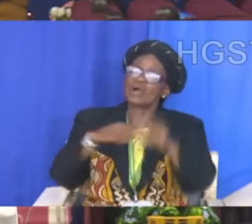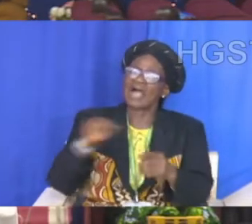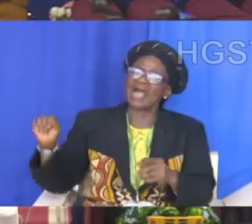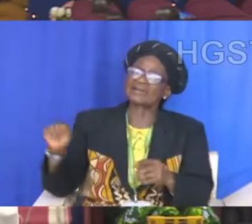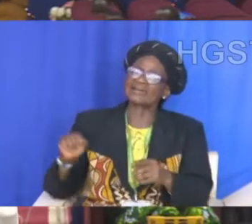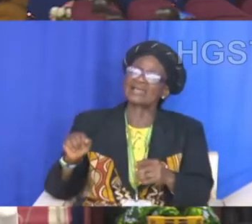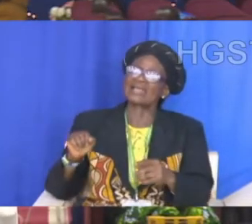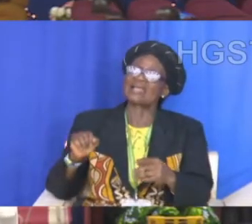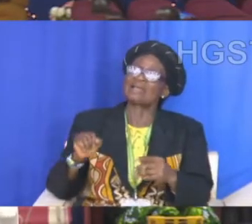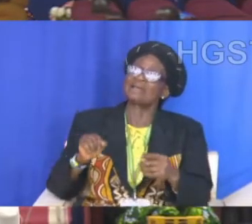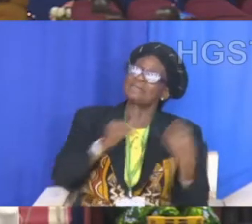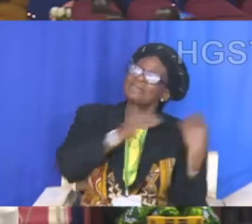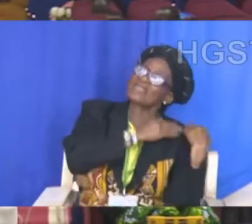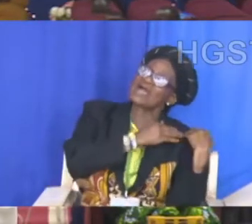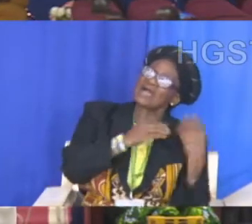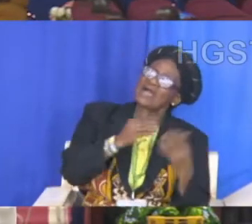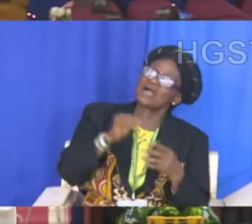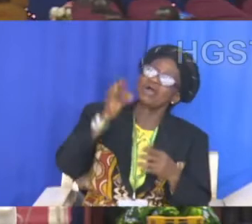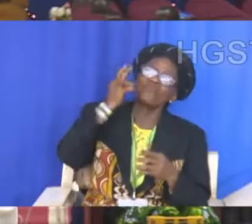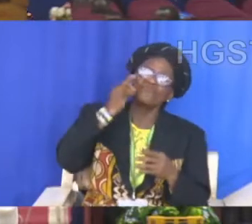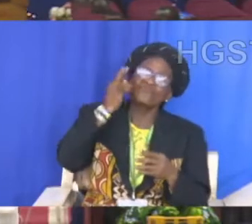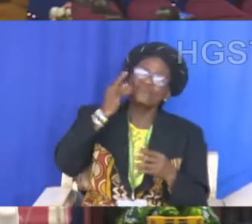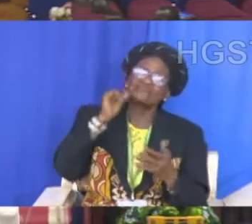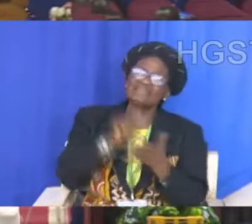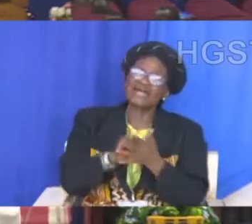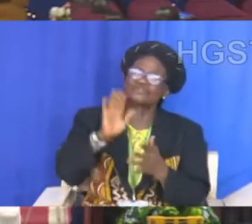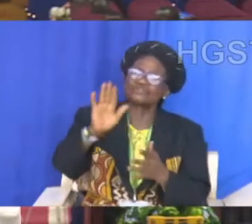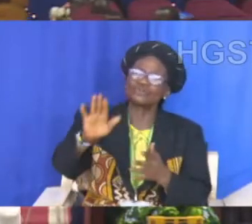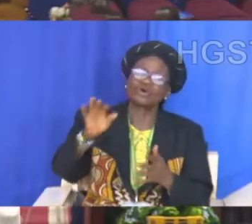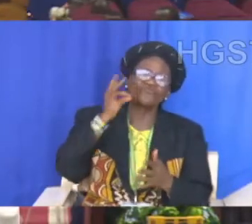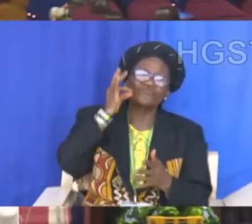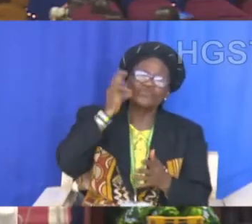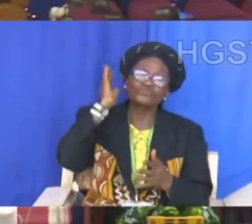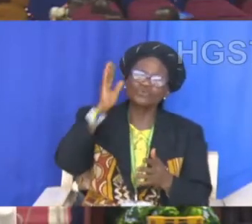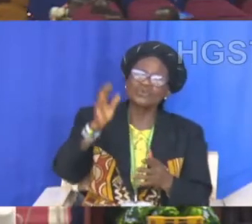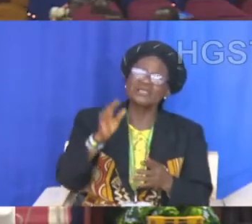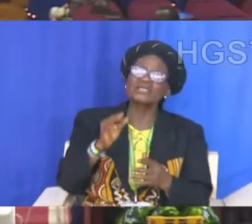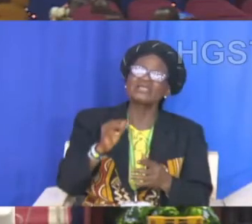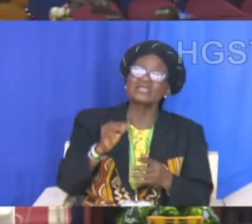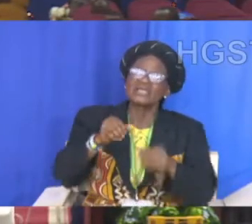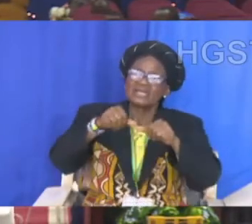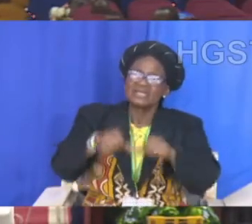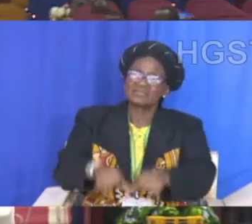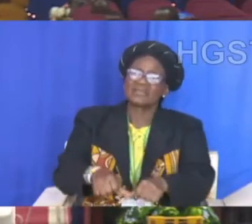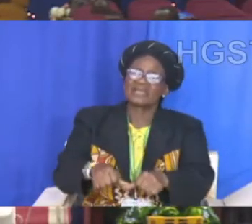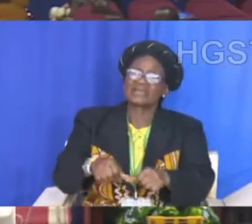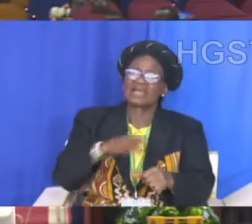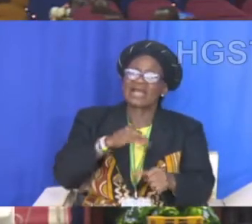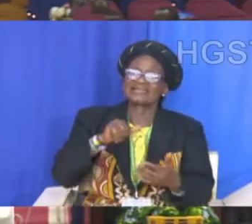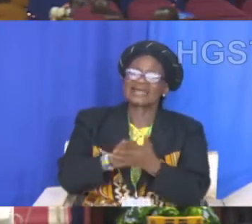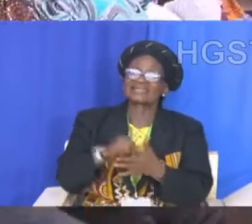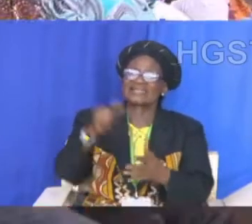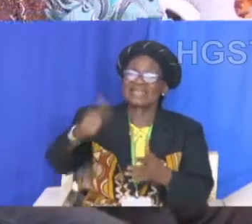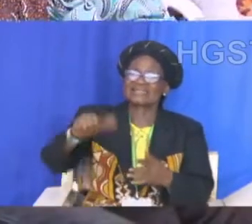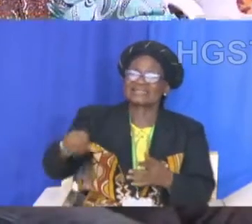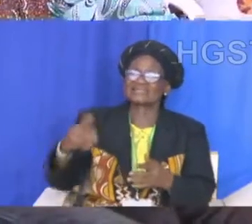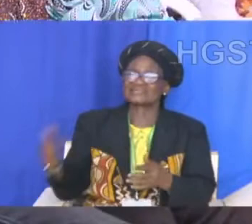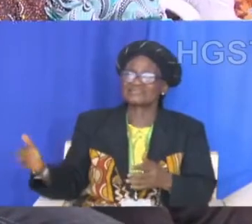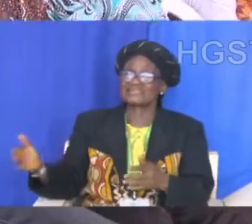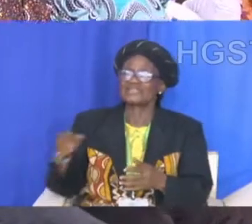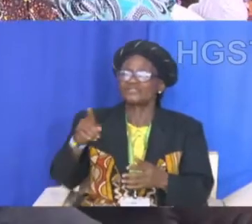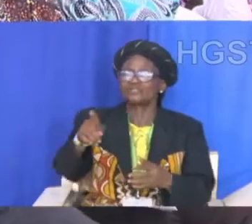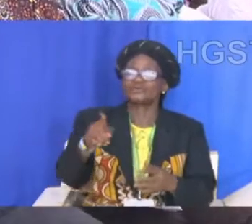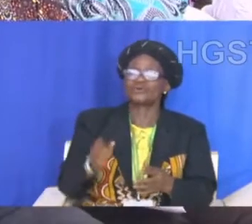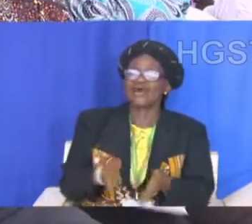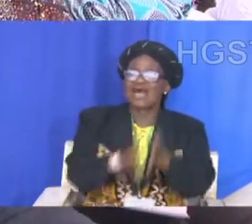that your fruit will remain. Then anything you ask the Father in my name